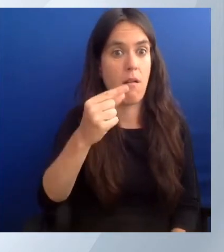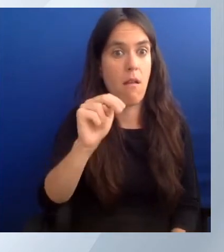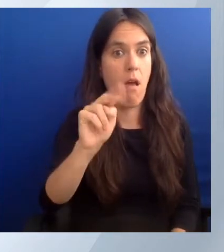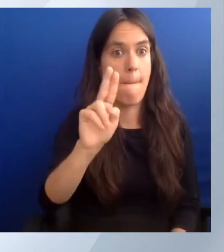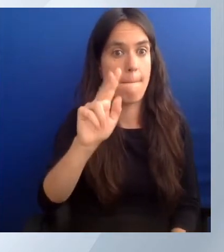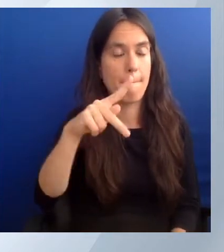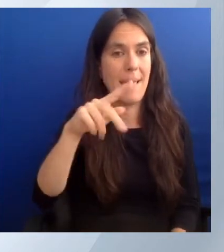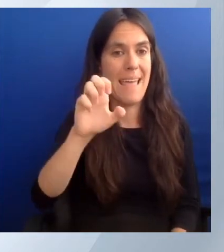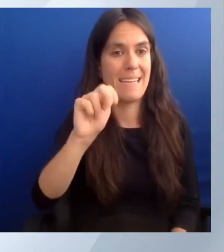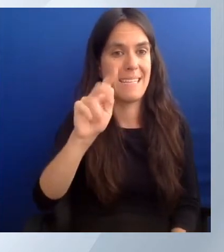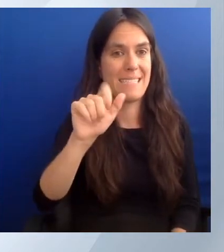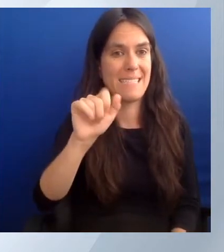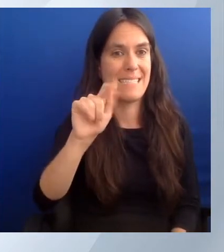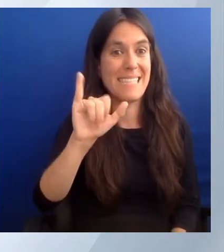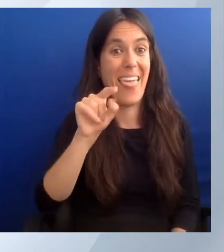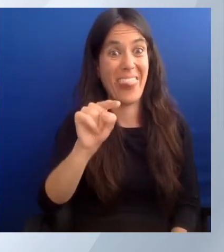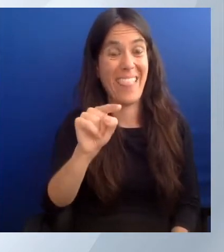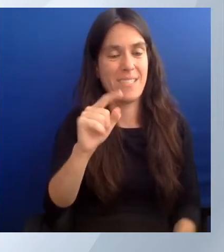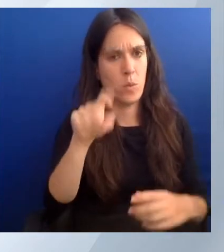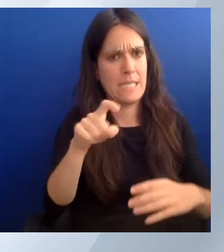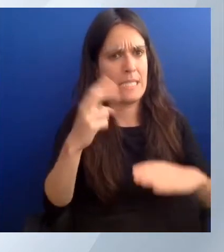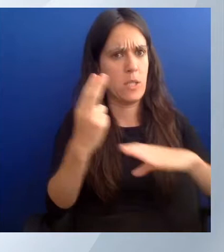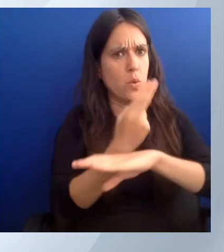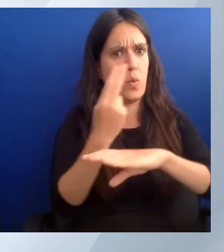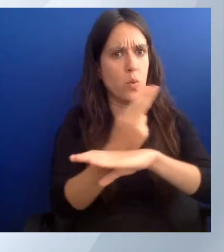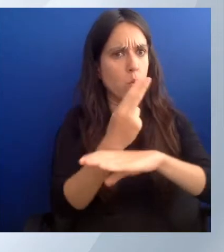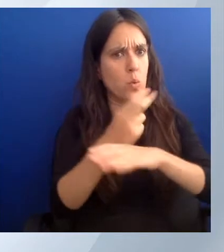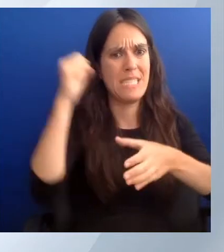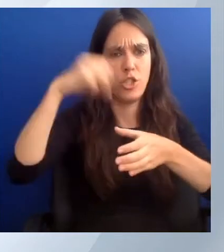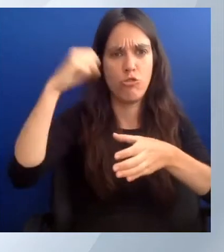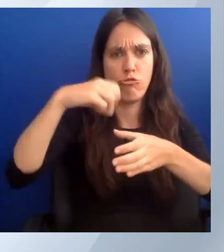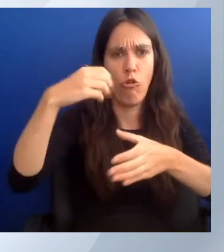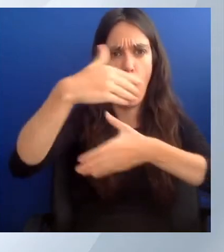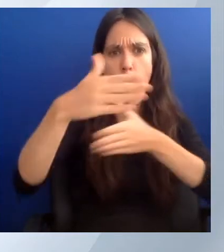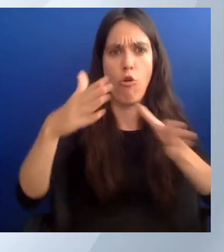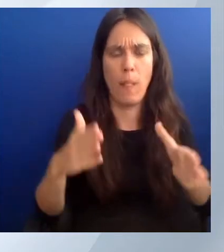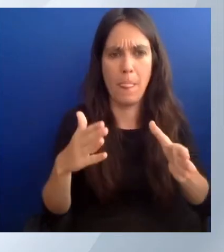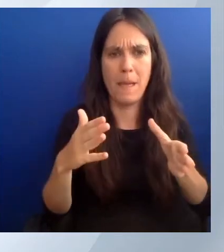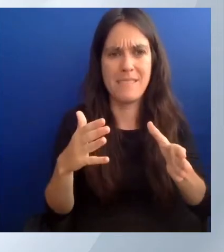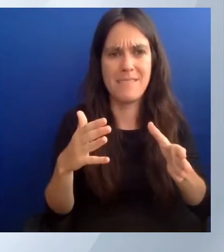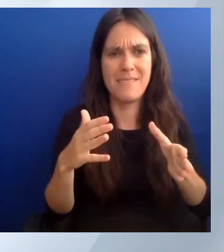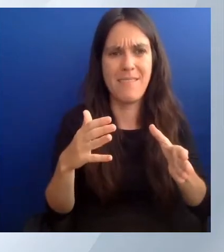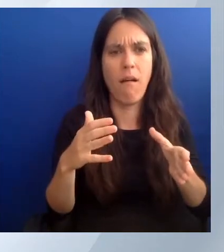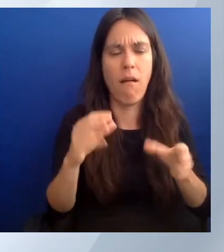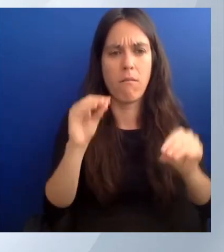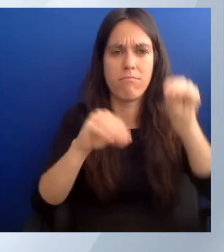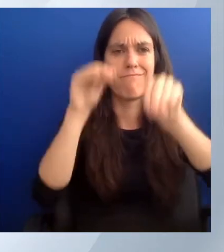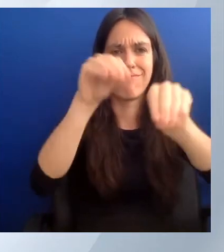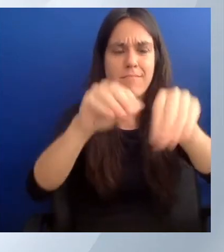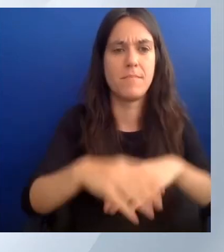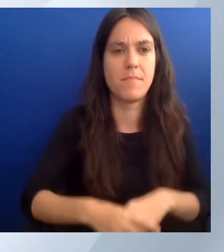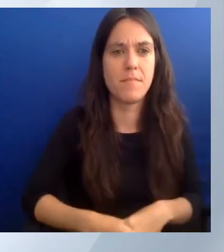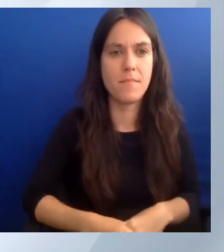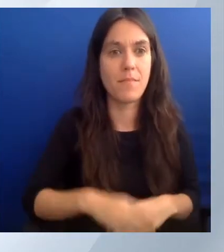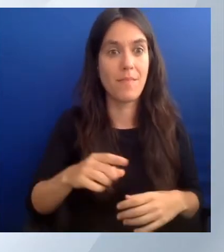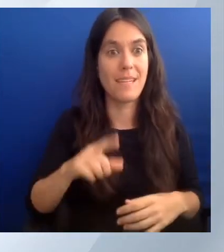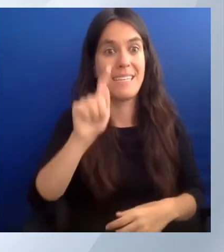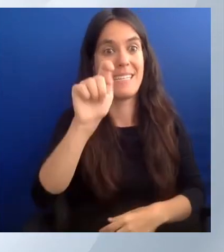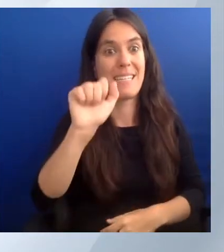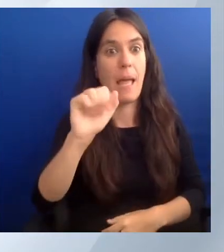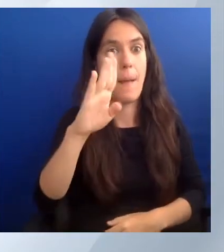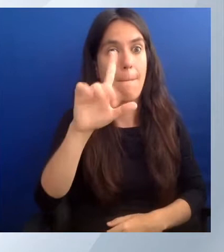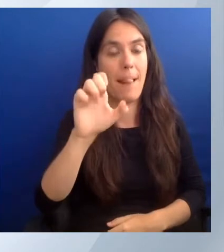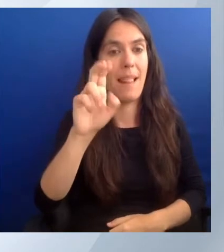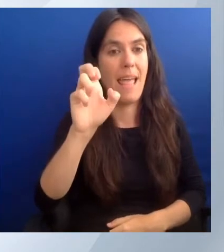entity. This is what you need to use in order to store data inside of an Azure Storage account table. And a table entity has two